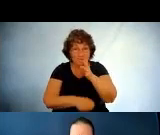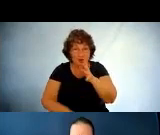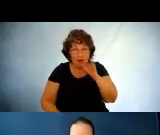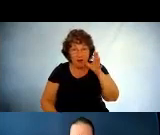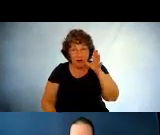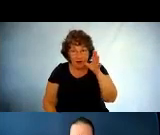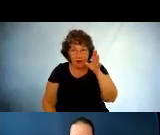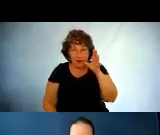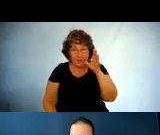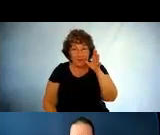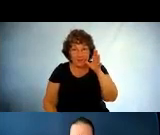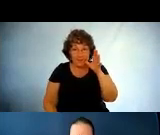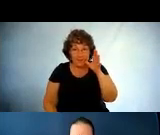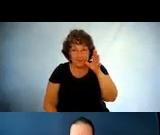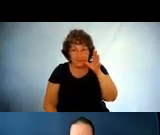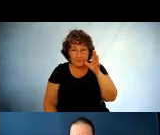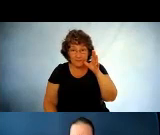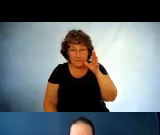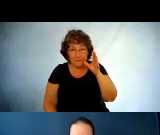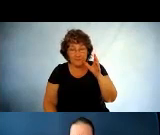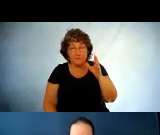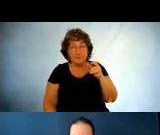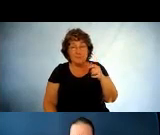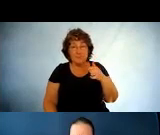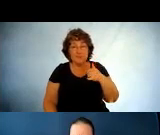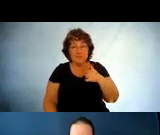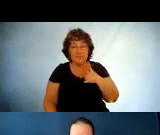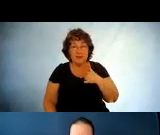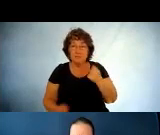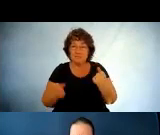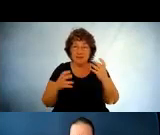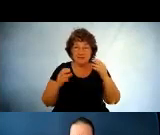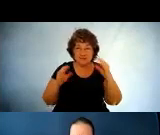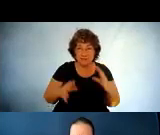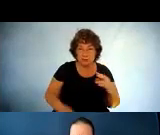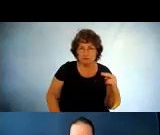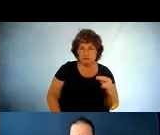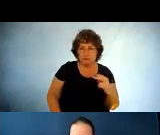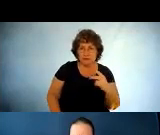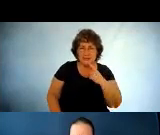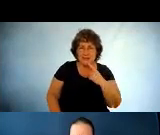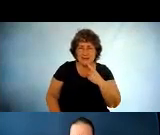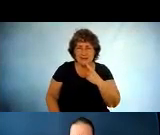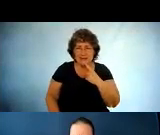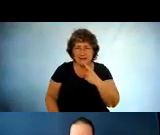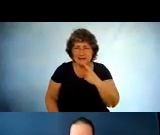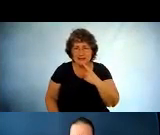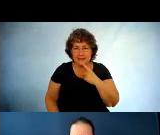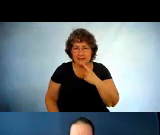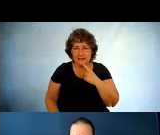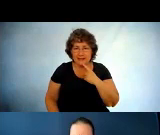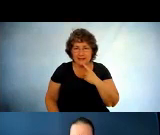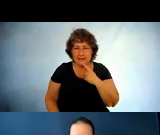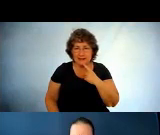am volunteer, but a lot of teachers say when we would up to a different